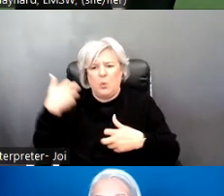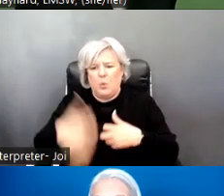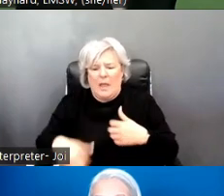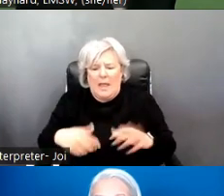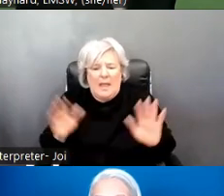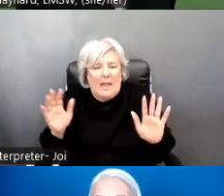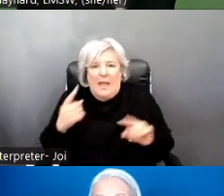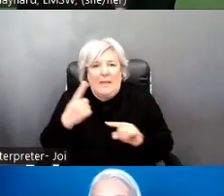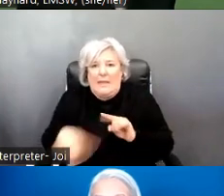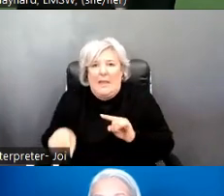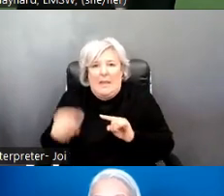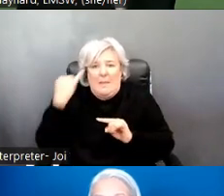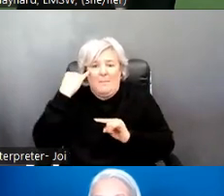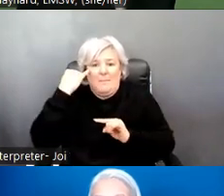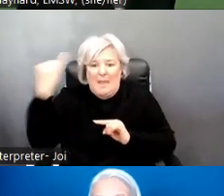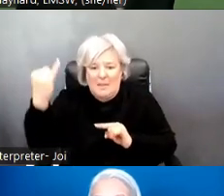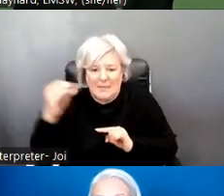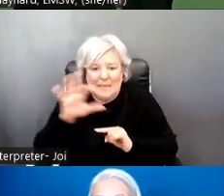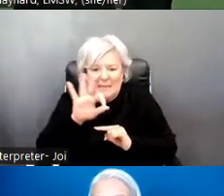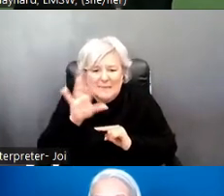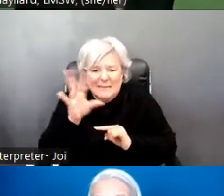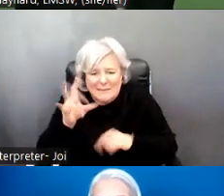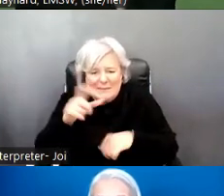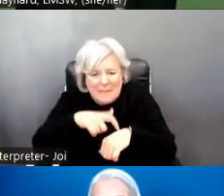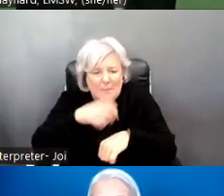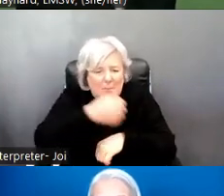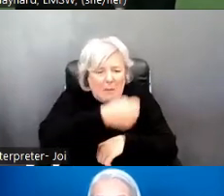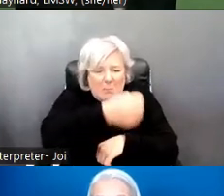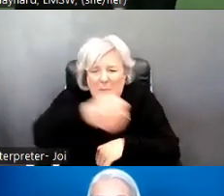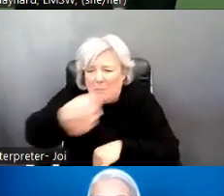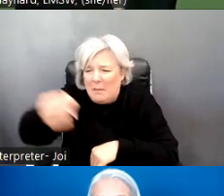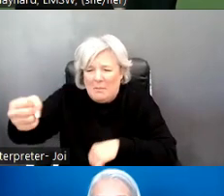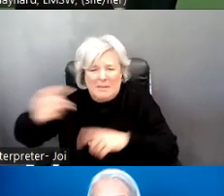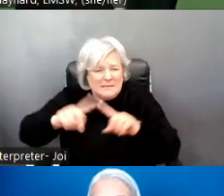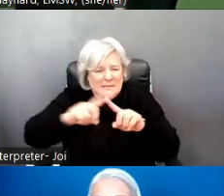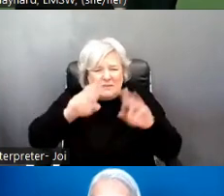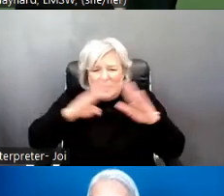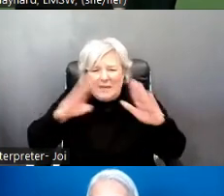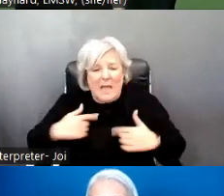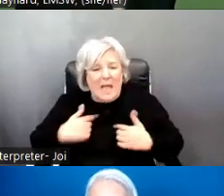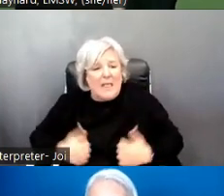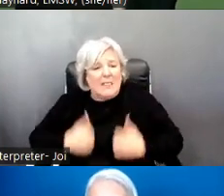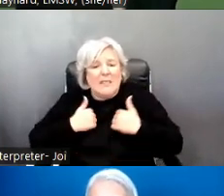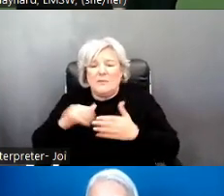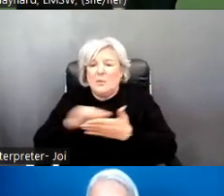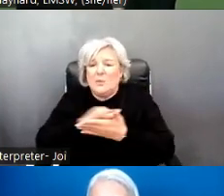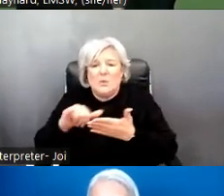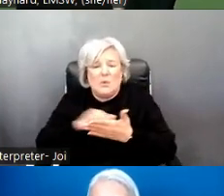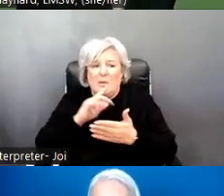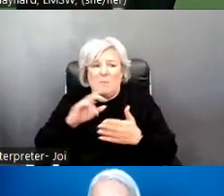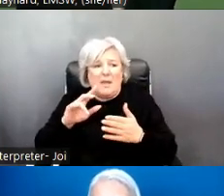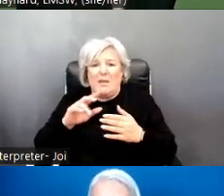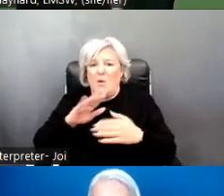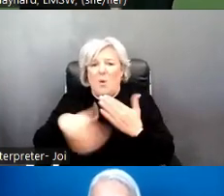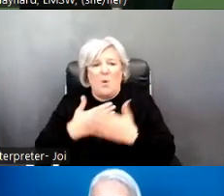even imagine 97 times. I've lived in upstate New York in the same city for my entire life. I